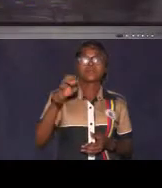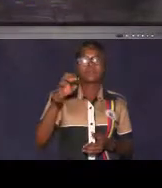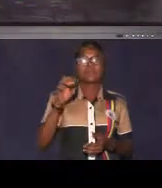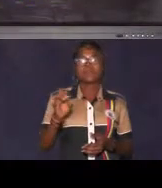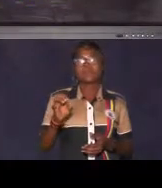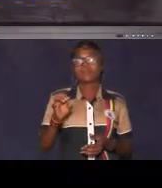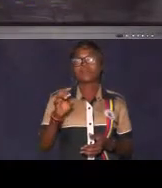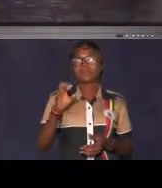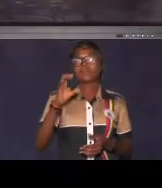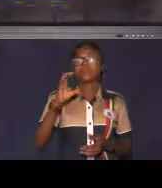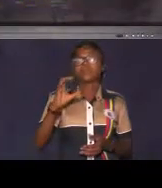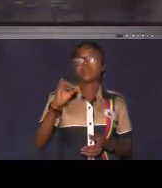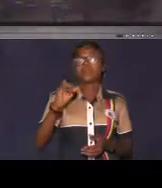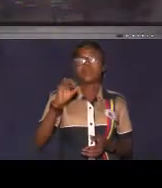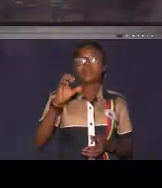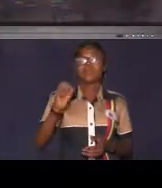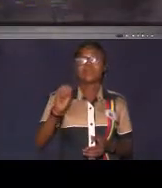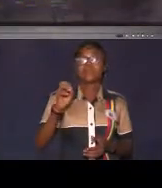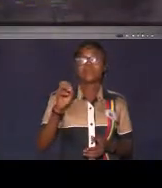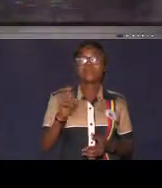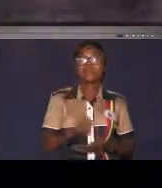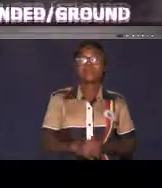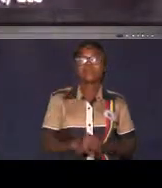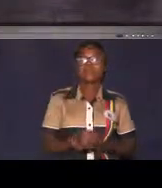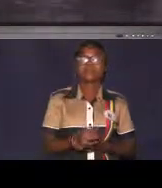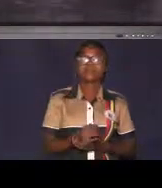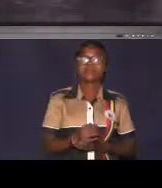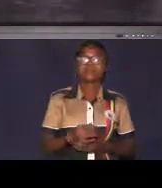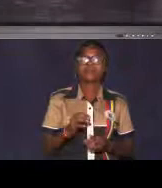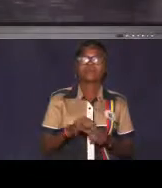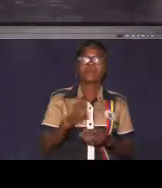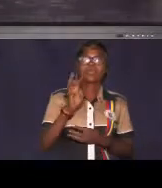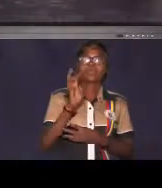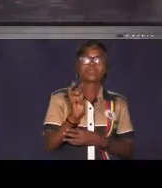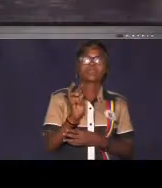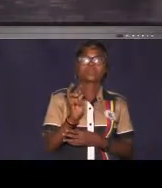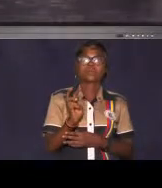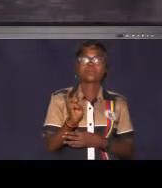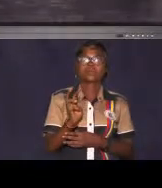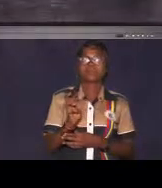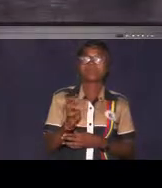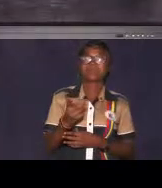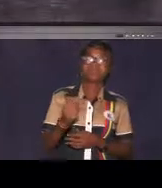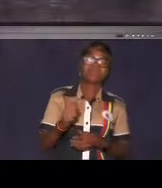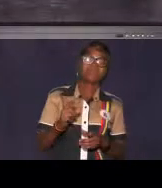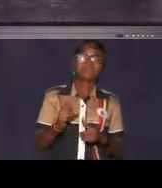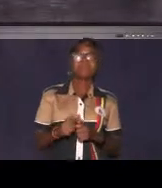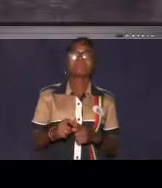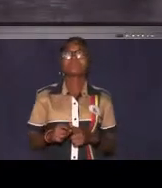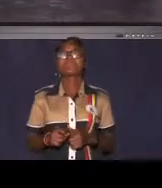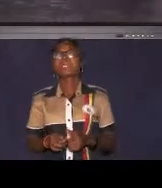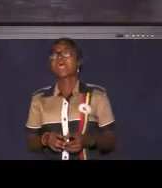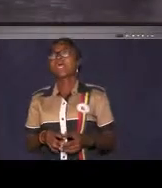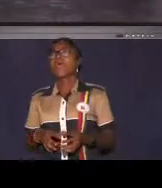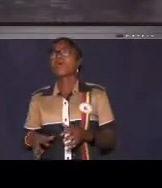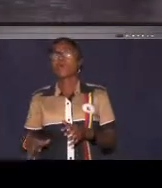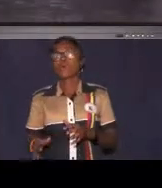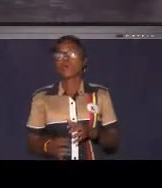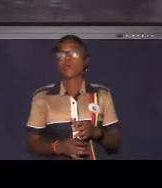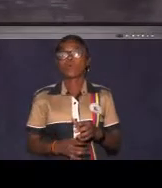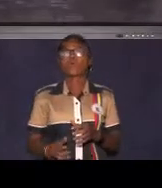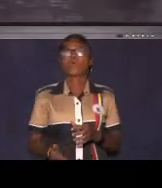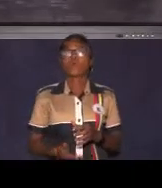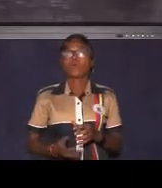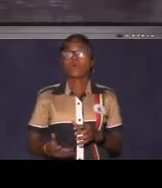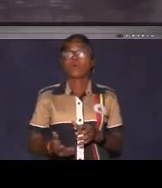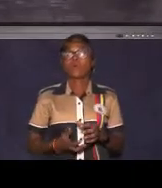S-P-E-C-I-E-S. Are we together? Let's move on. The 6th one, the word